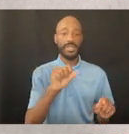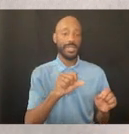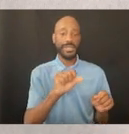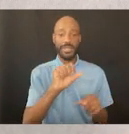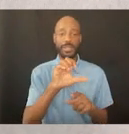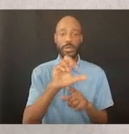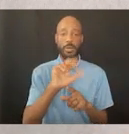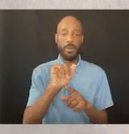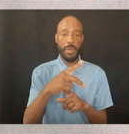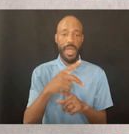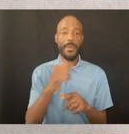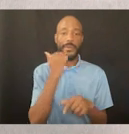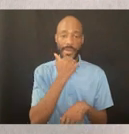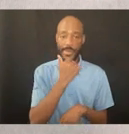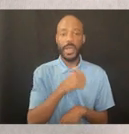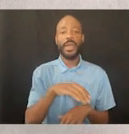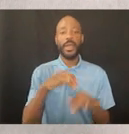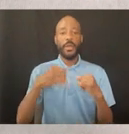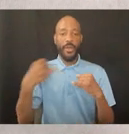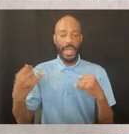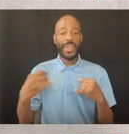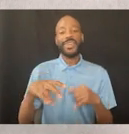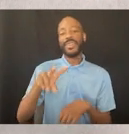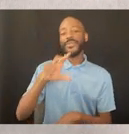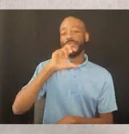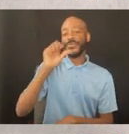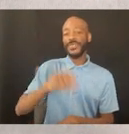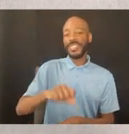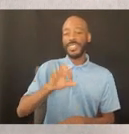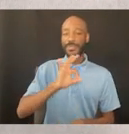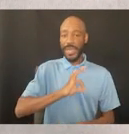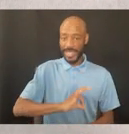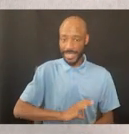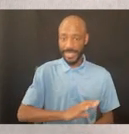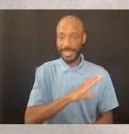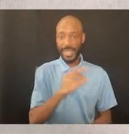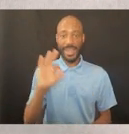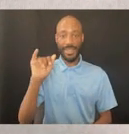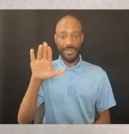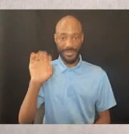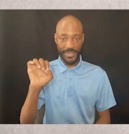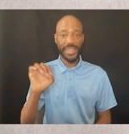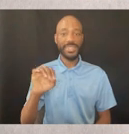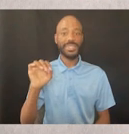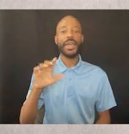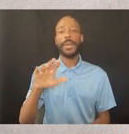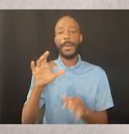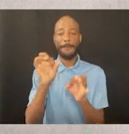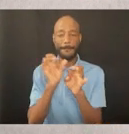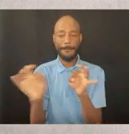beads. The construction method is sewn, appliqued, embroidered, and with red and purple